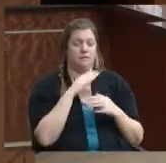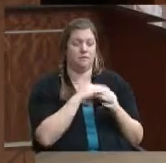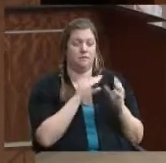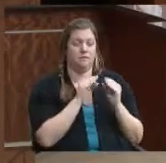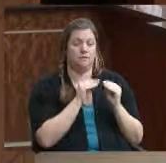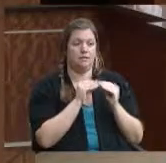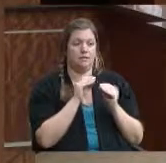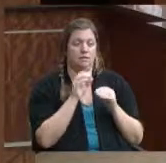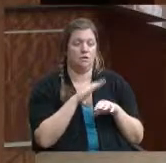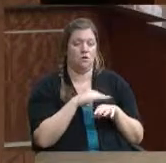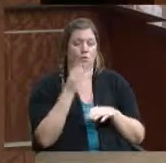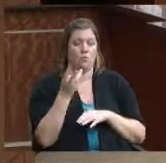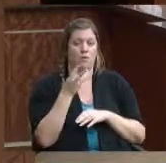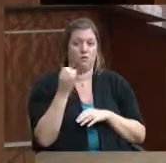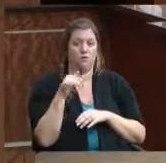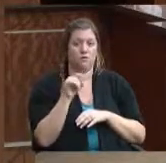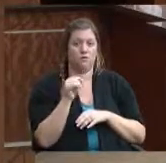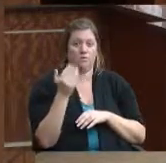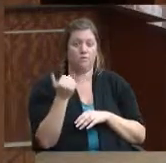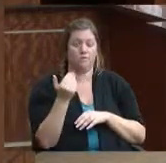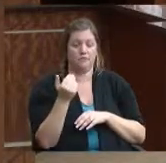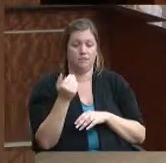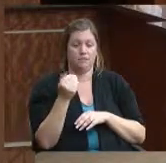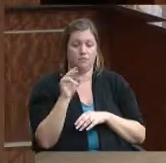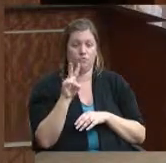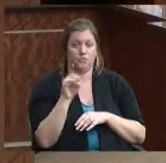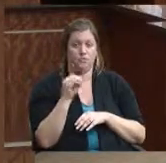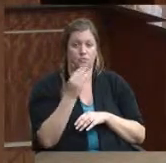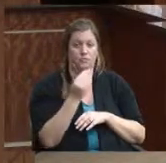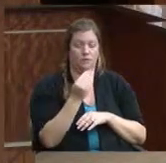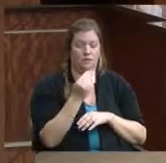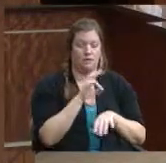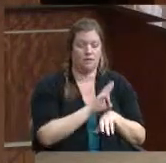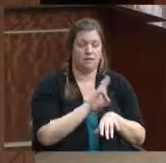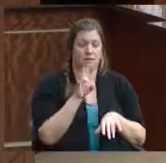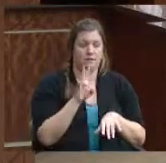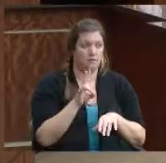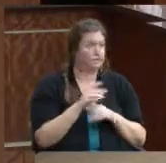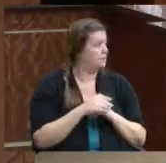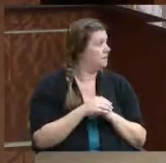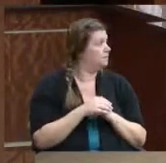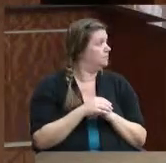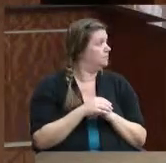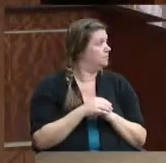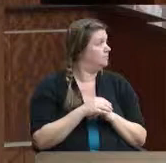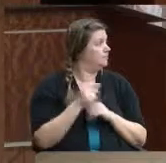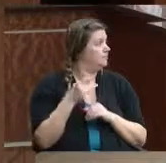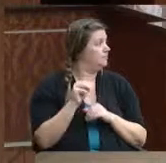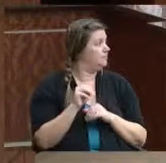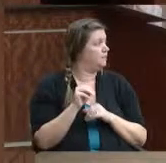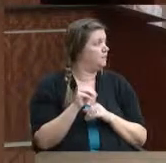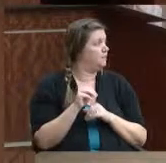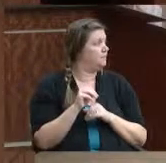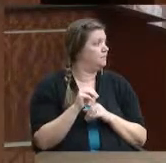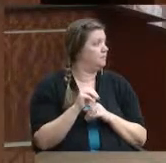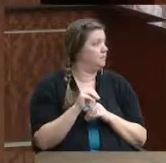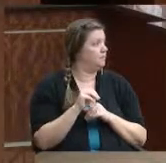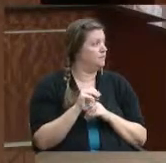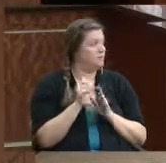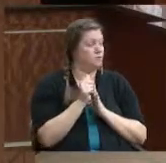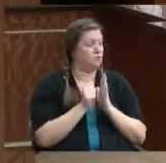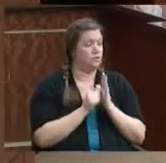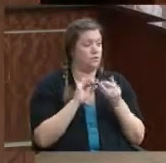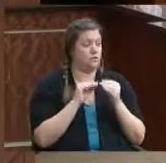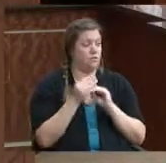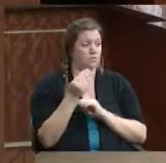meeting on Wednesday, October 15th, 2014 at 7 o'clock p.m. Agenda